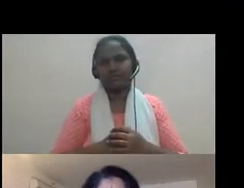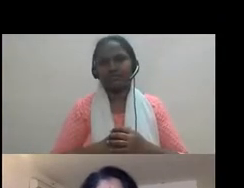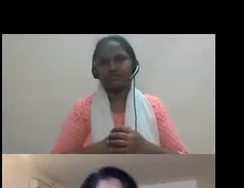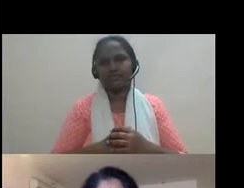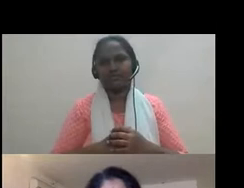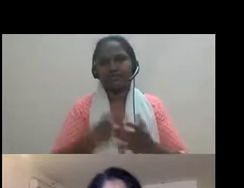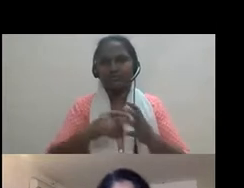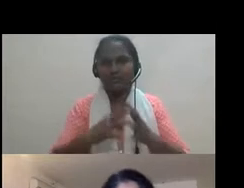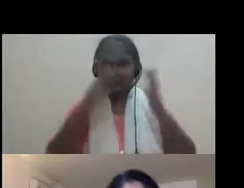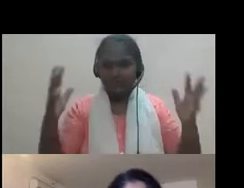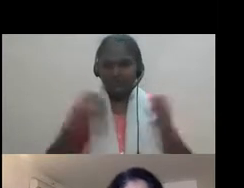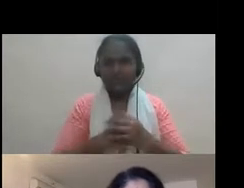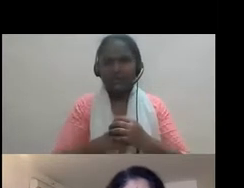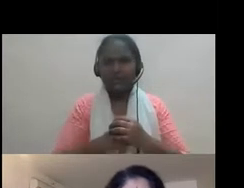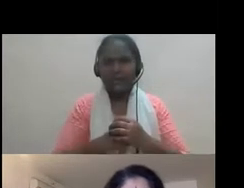course,